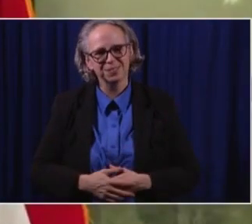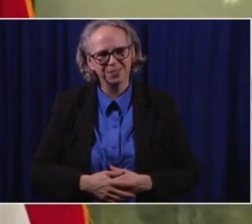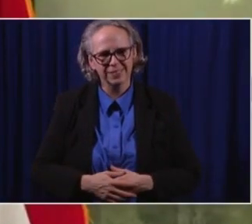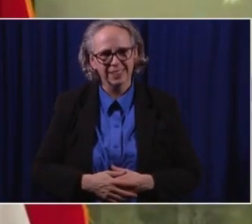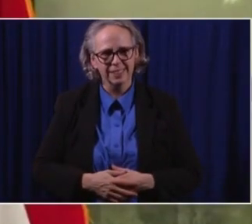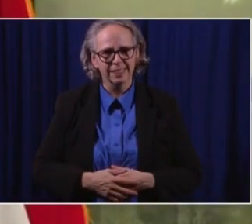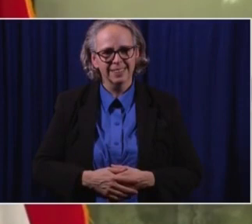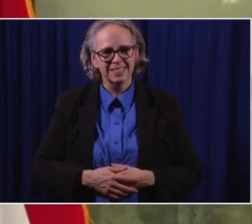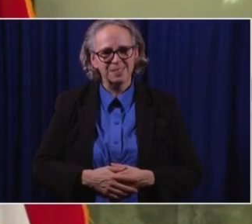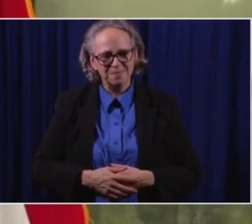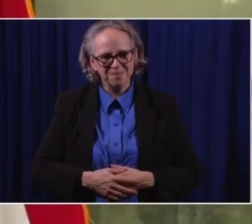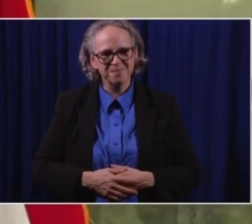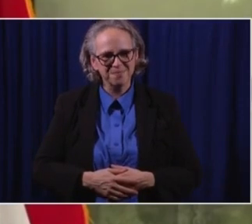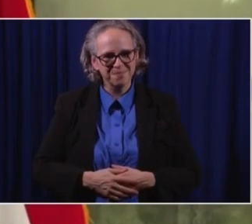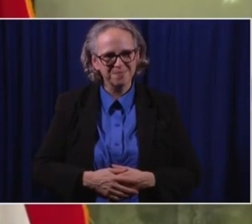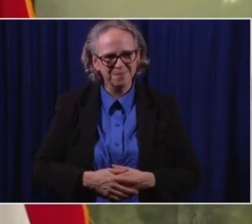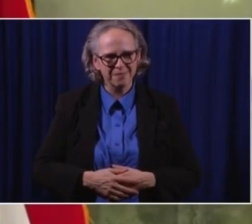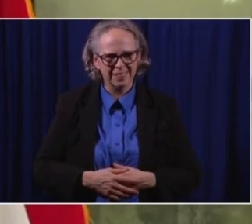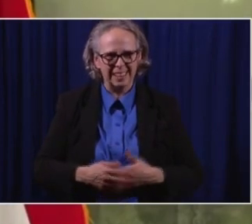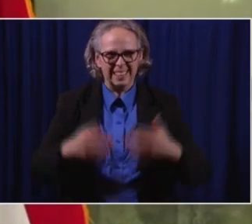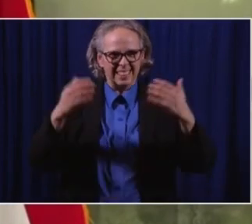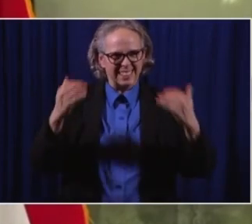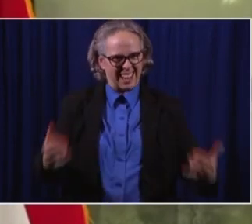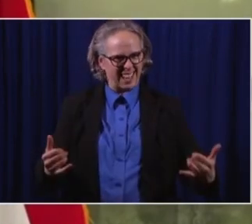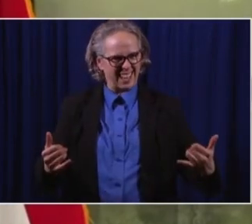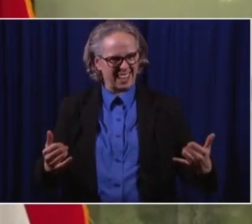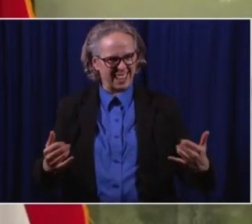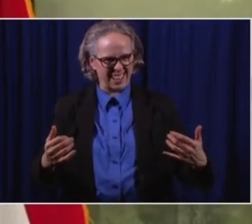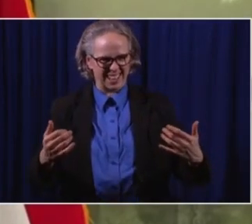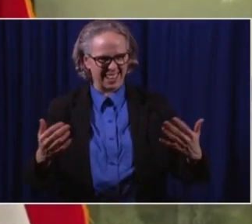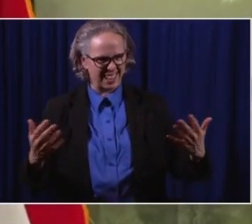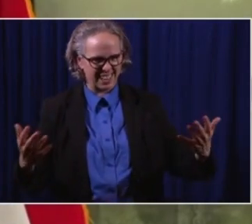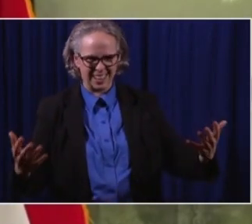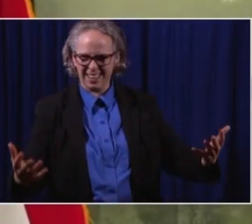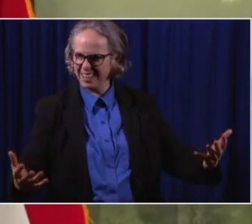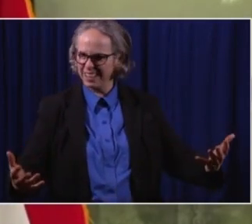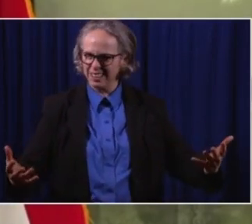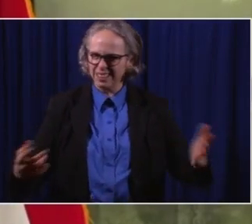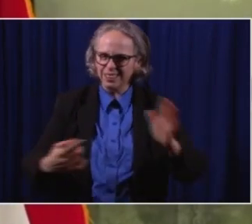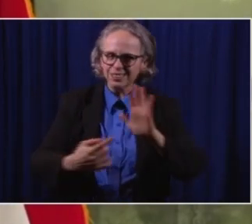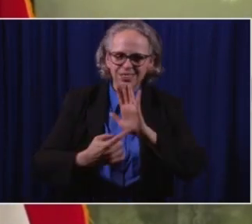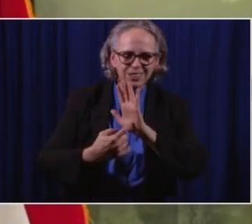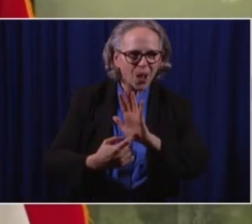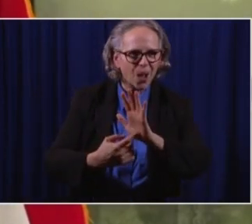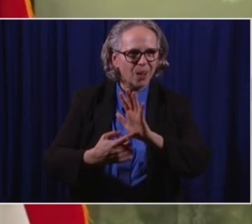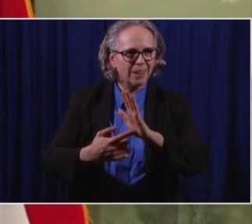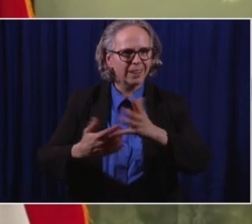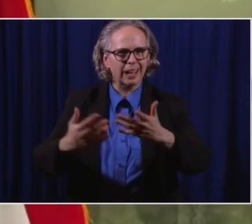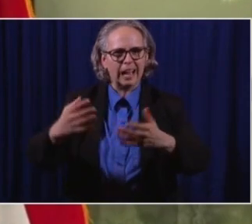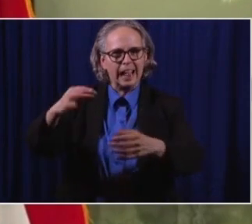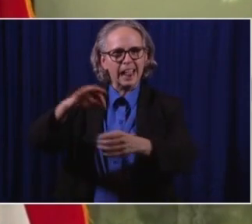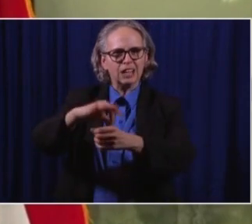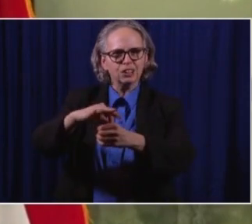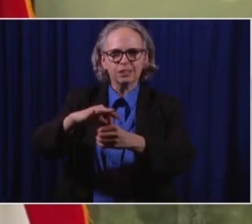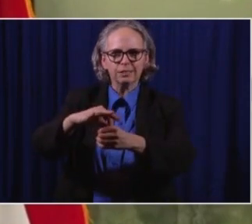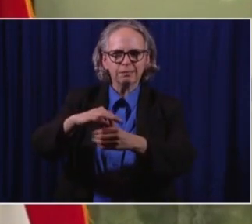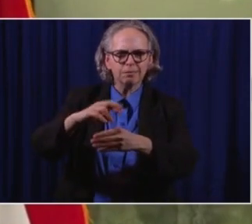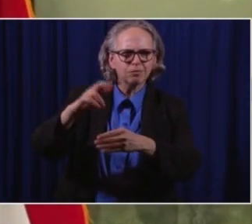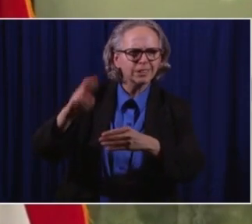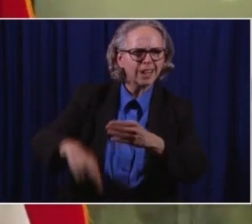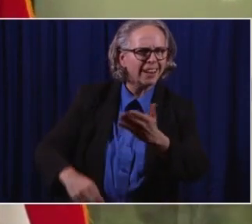Let's go, Eric, if we can, to look at the results of that election. And we'll look